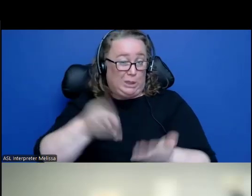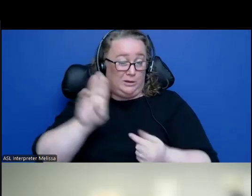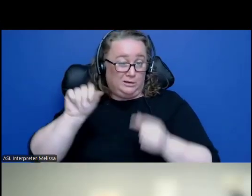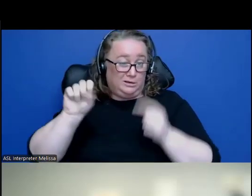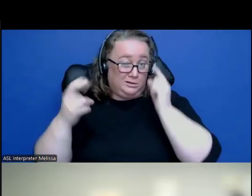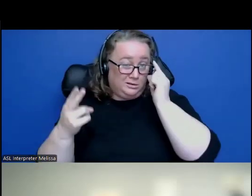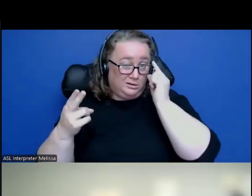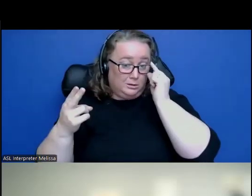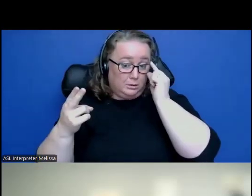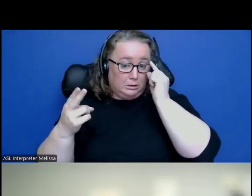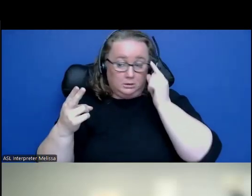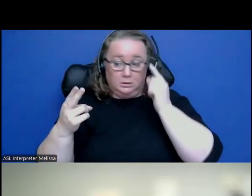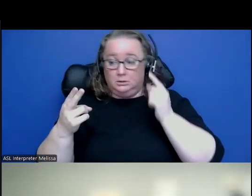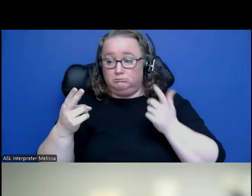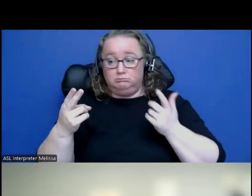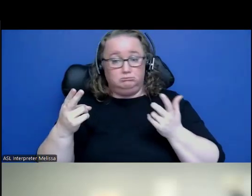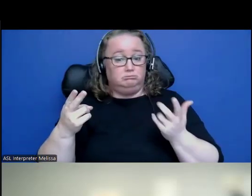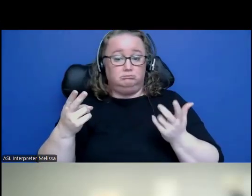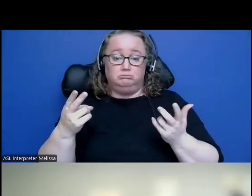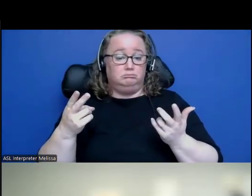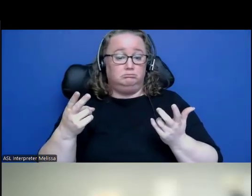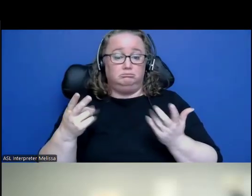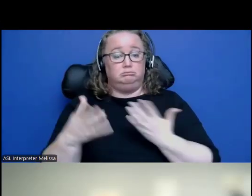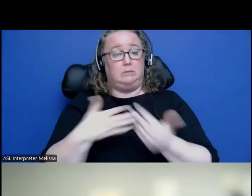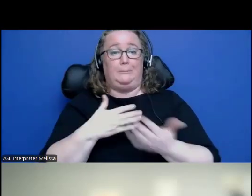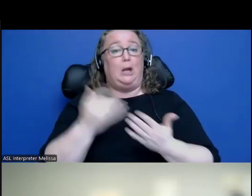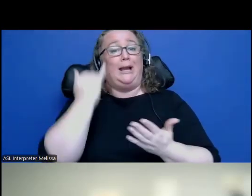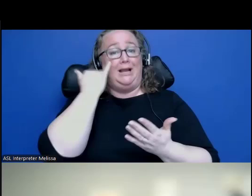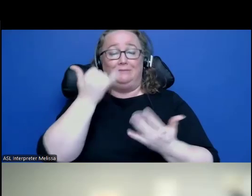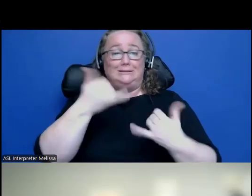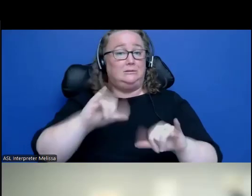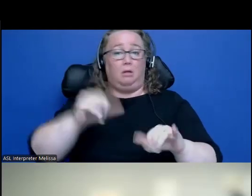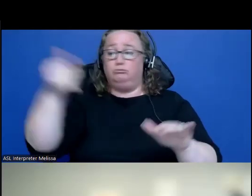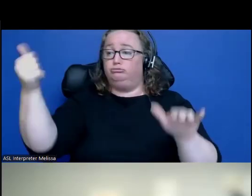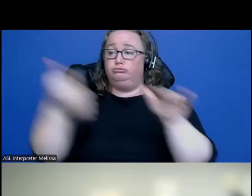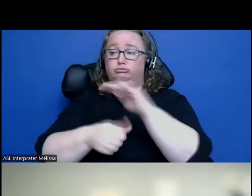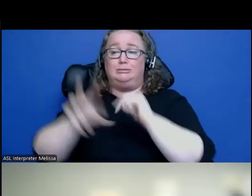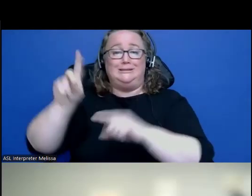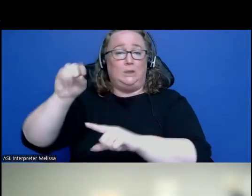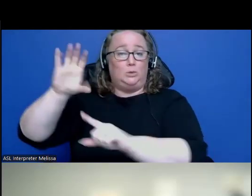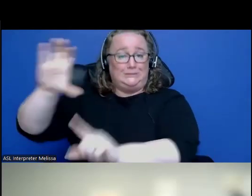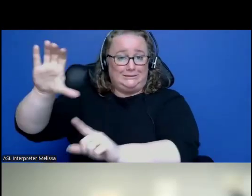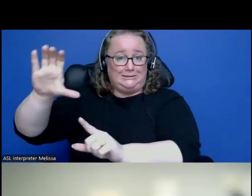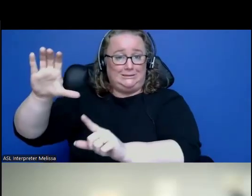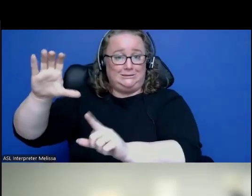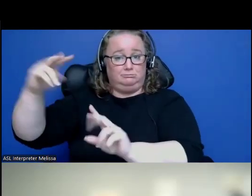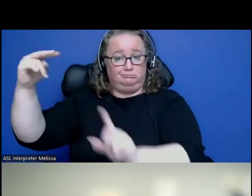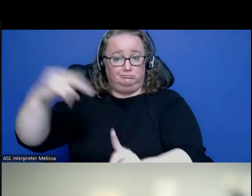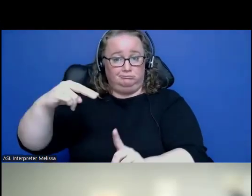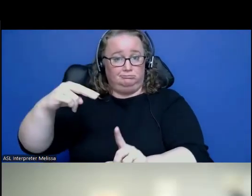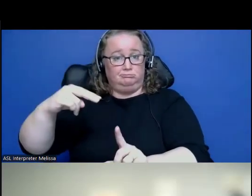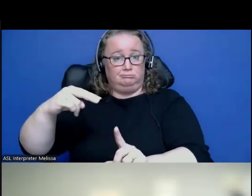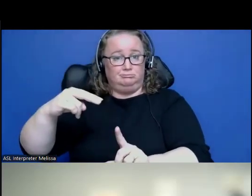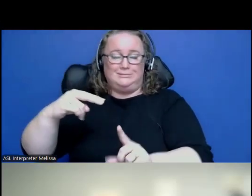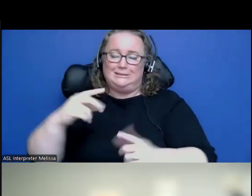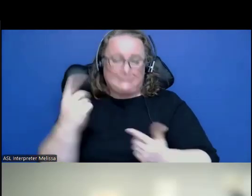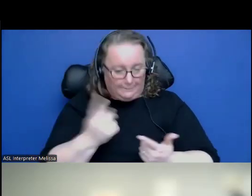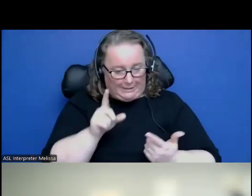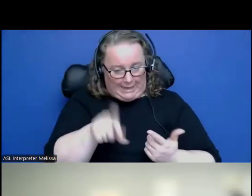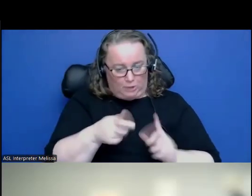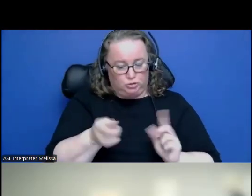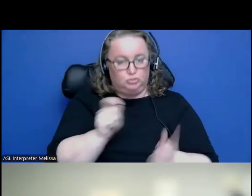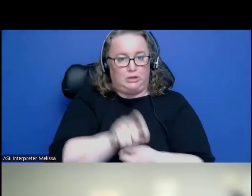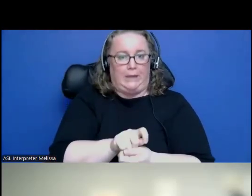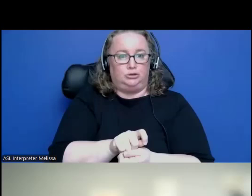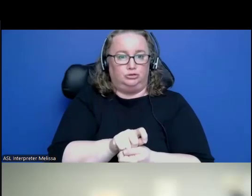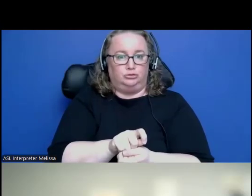while it remains legally under the authority of the Department of Correction, something must be done.